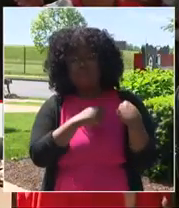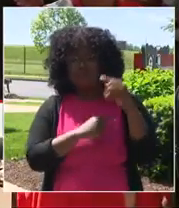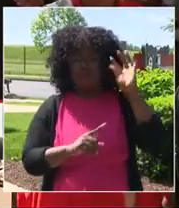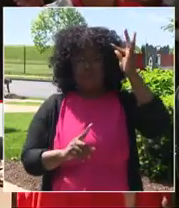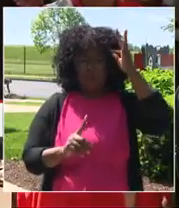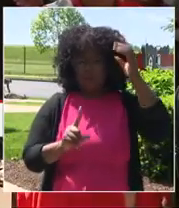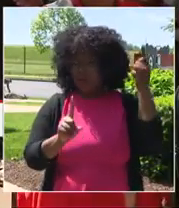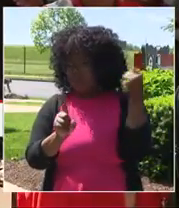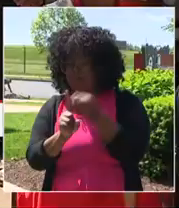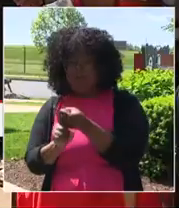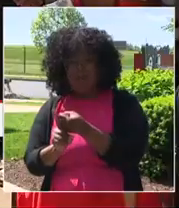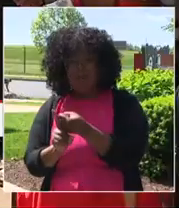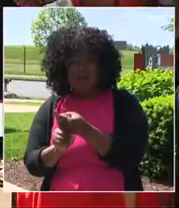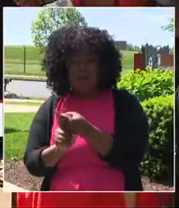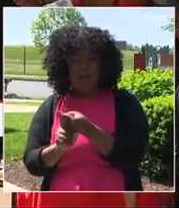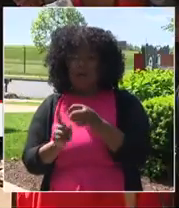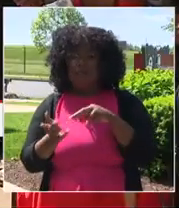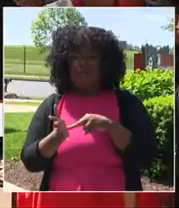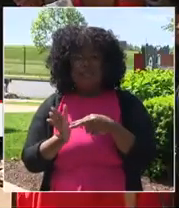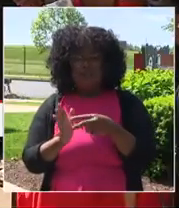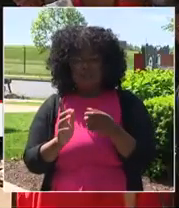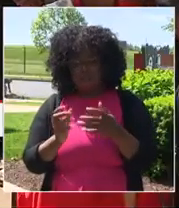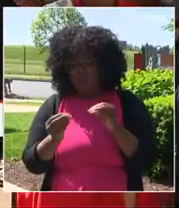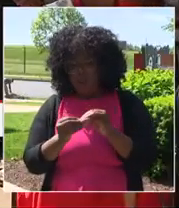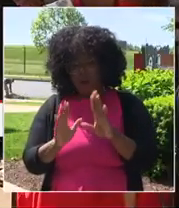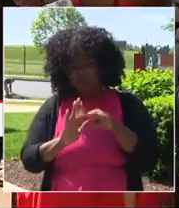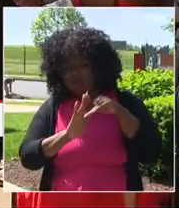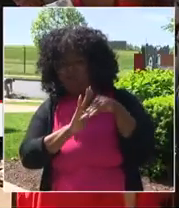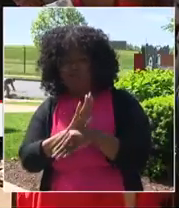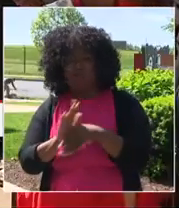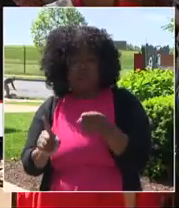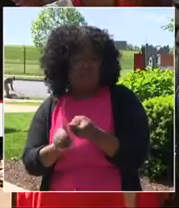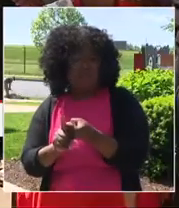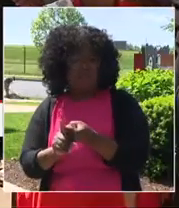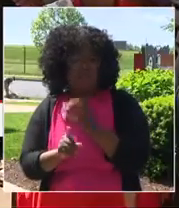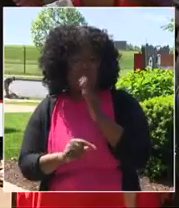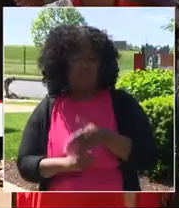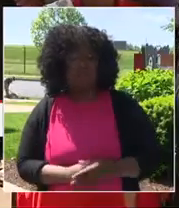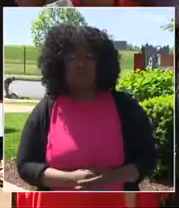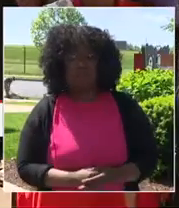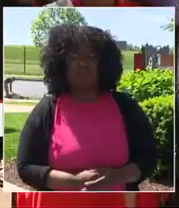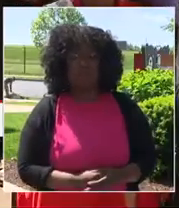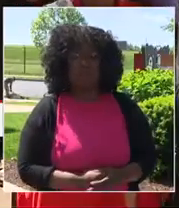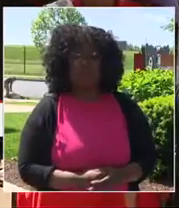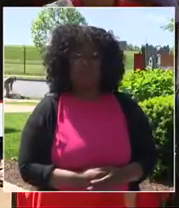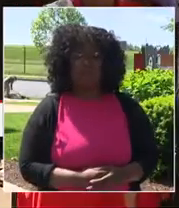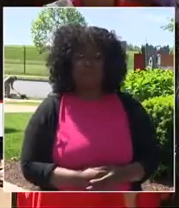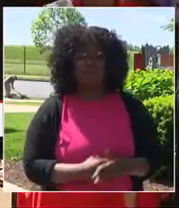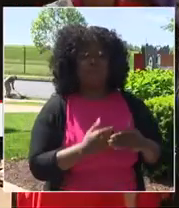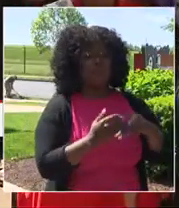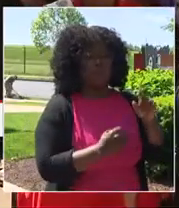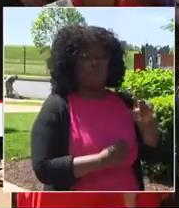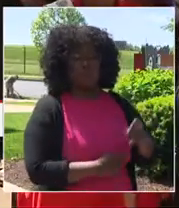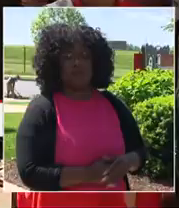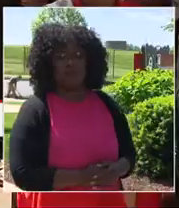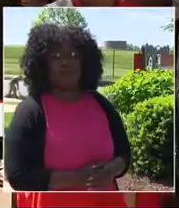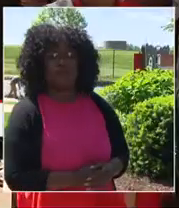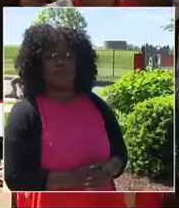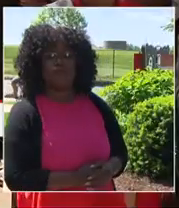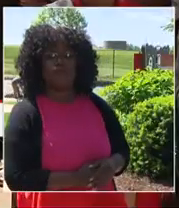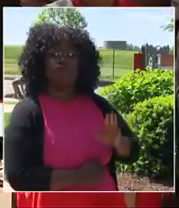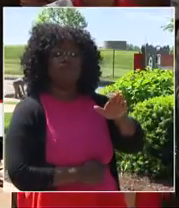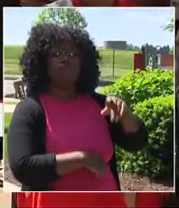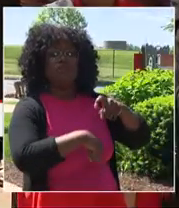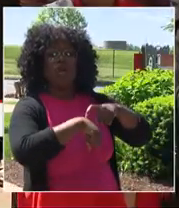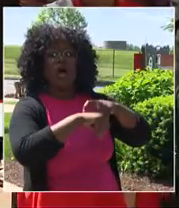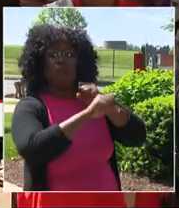city. Yes. Can you give us a sense of the timing here? Obviously there's a moving target on when reconciliation would pass,